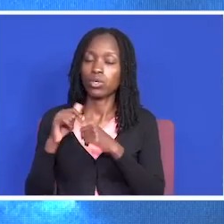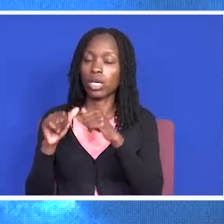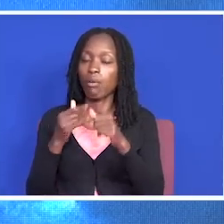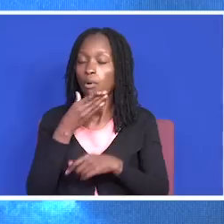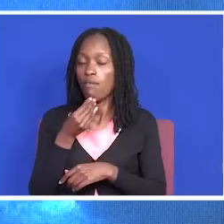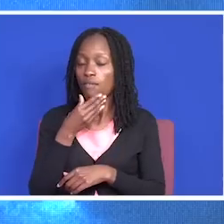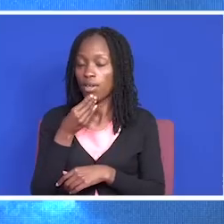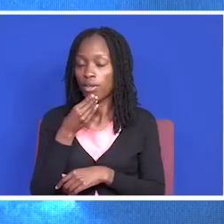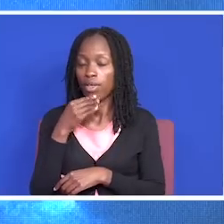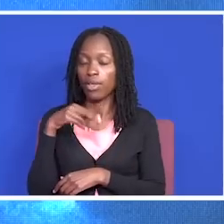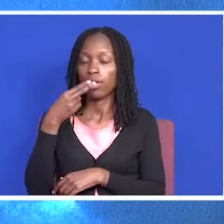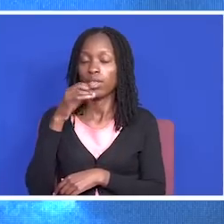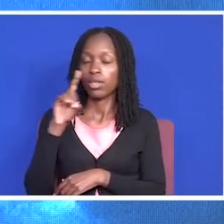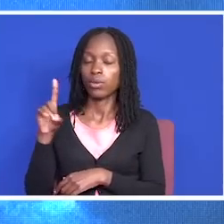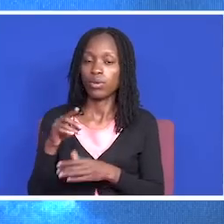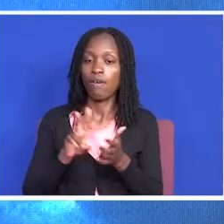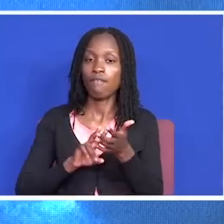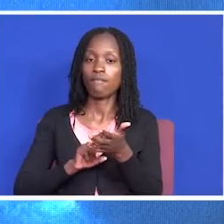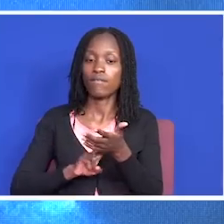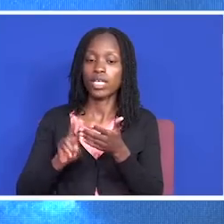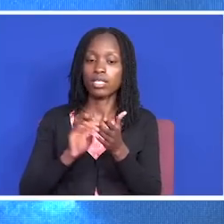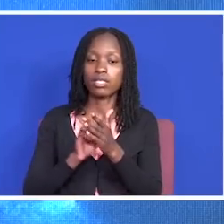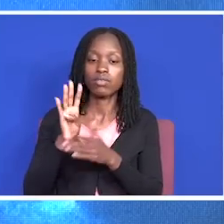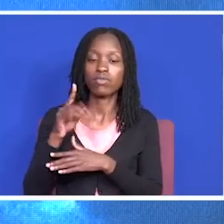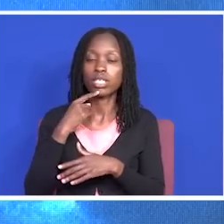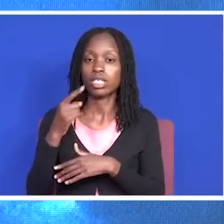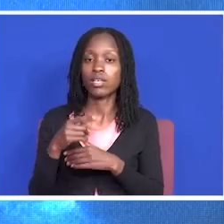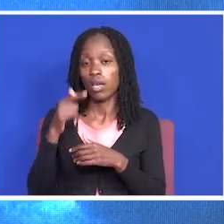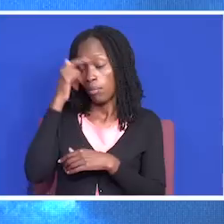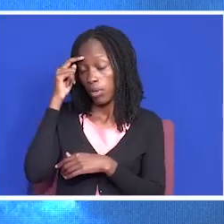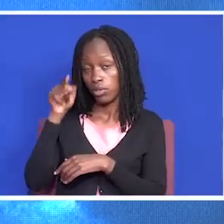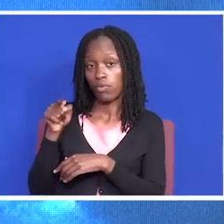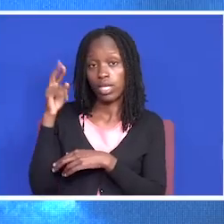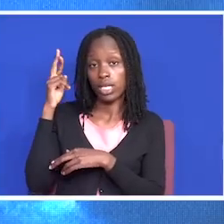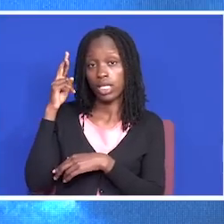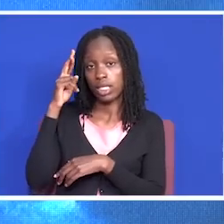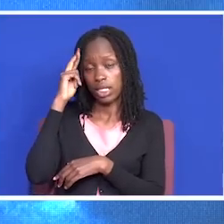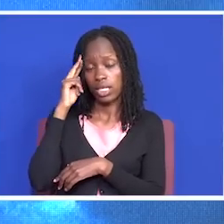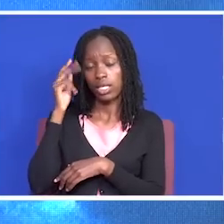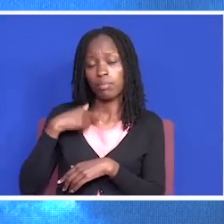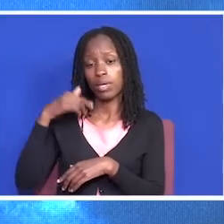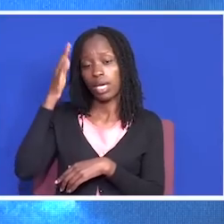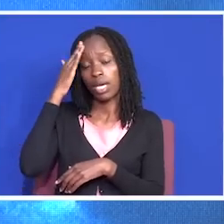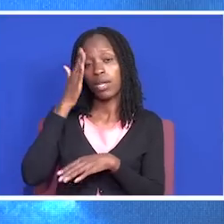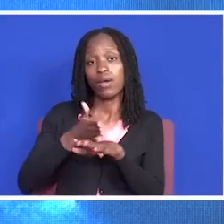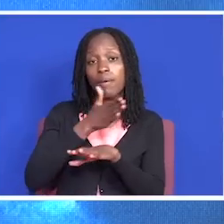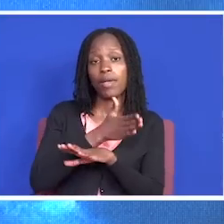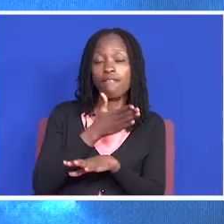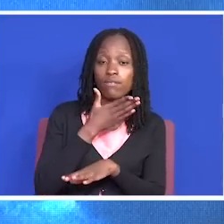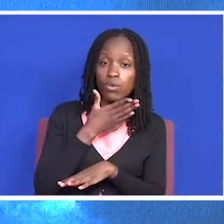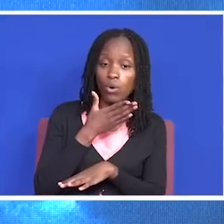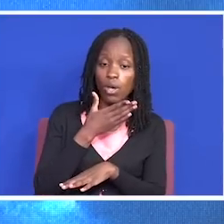fatherhood. Verse 14 says, for this reason, I kneel before the